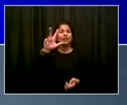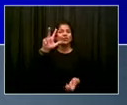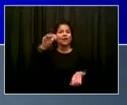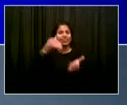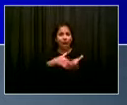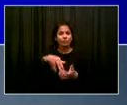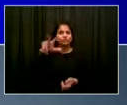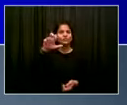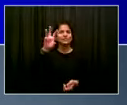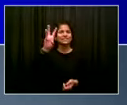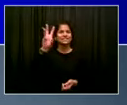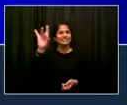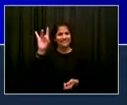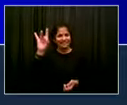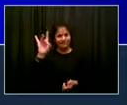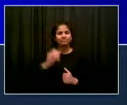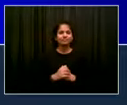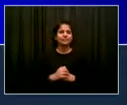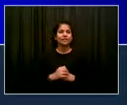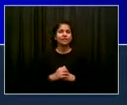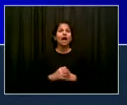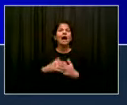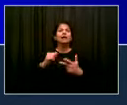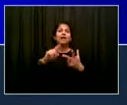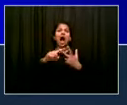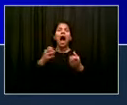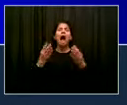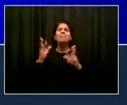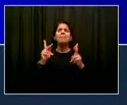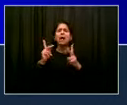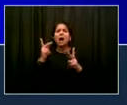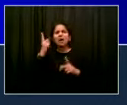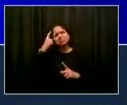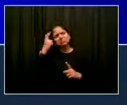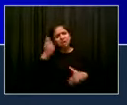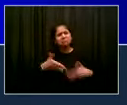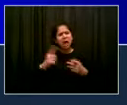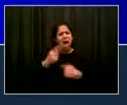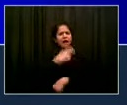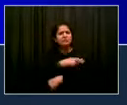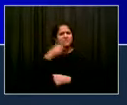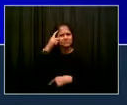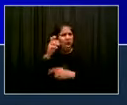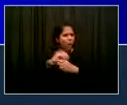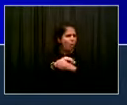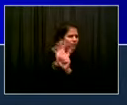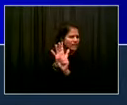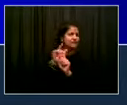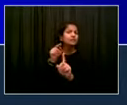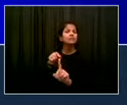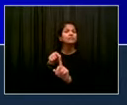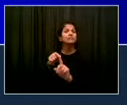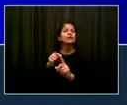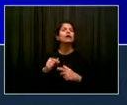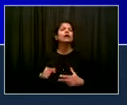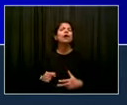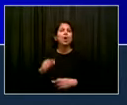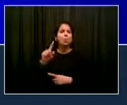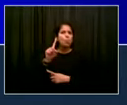12,283,368 doses. Number two, daily number of people admitted to New York City hospitals for suspected COVID-19. Today's report,